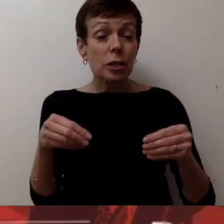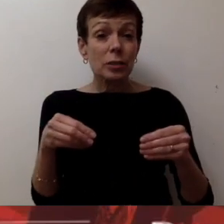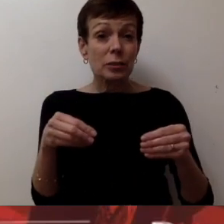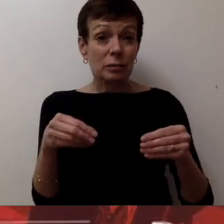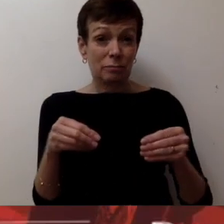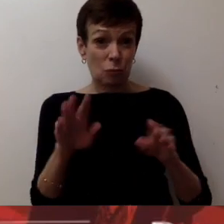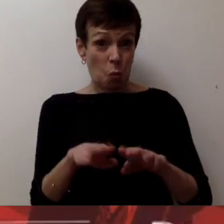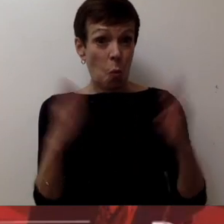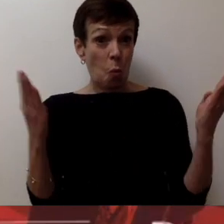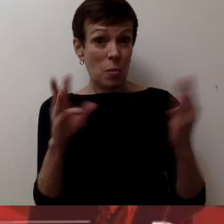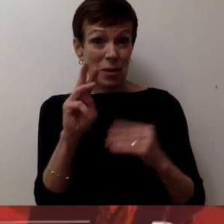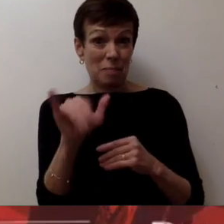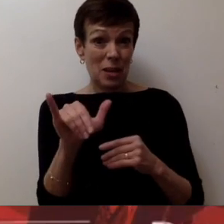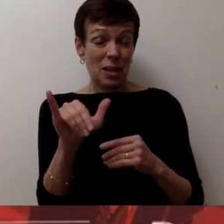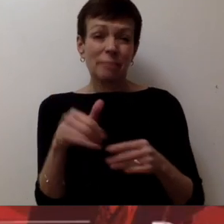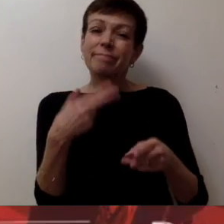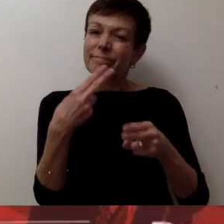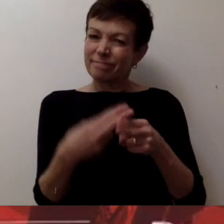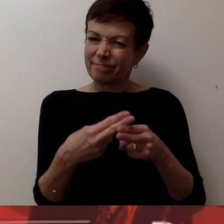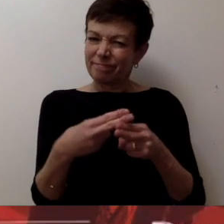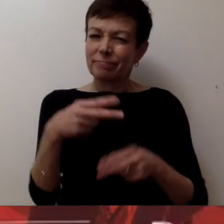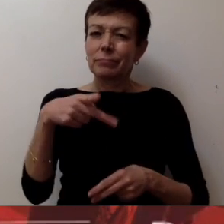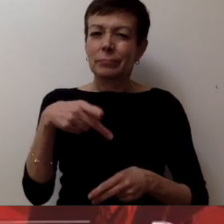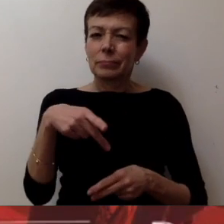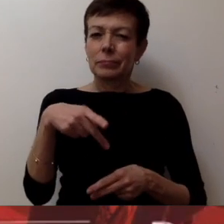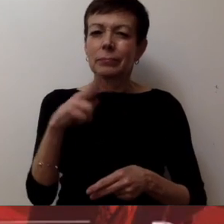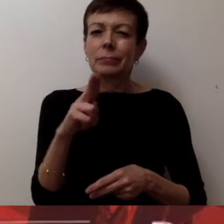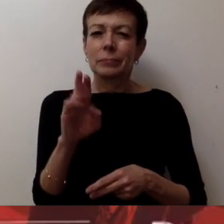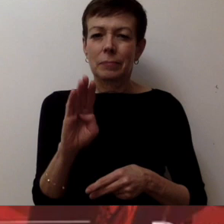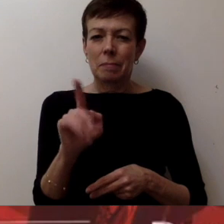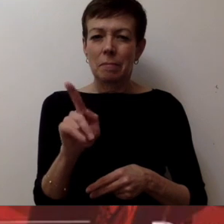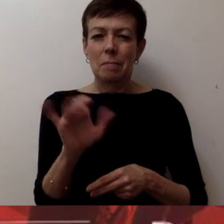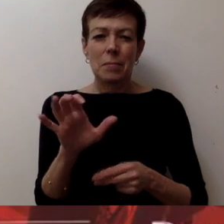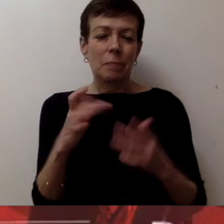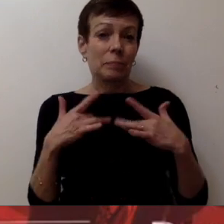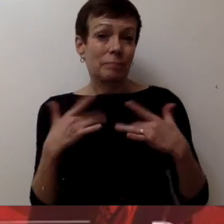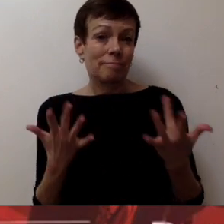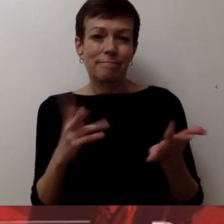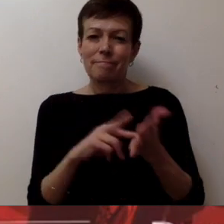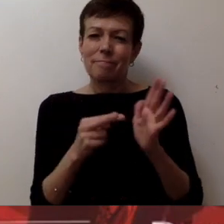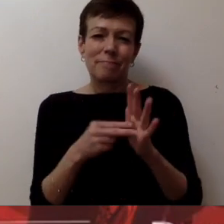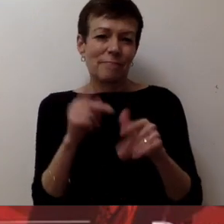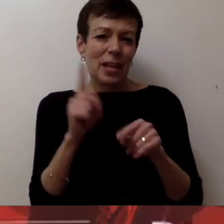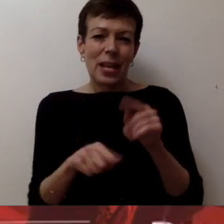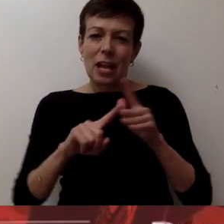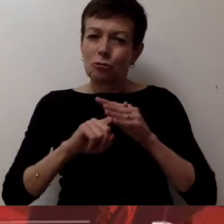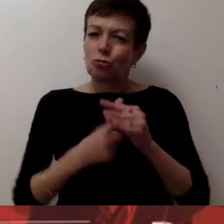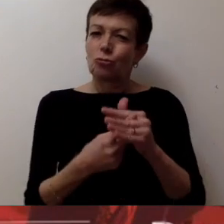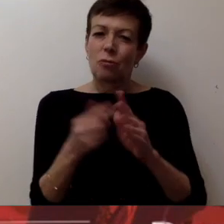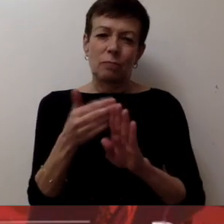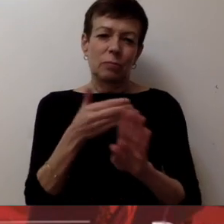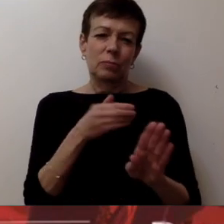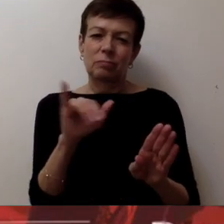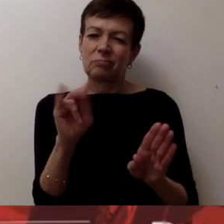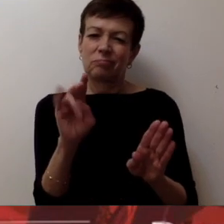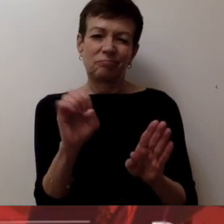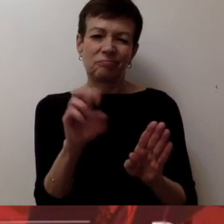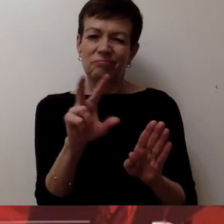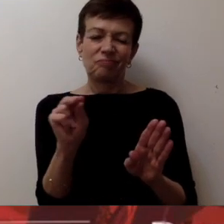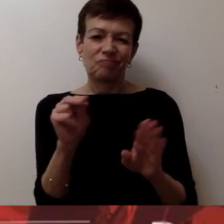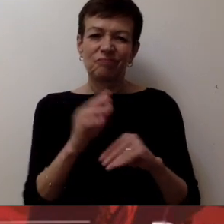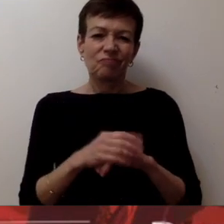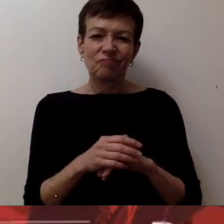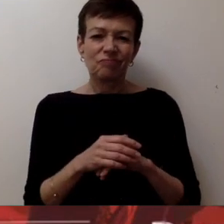At this time, this is a public event that will not be able to start prior to June 30th. And